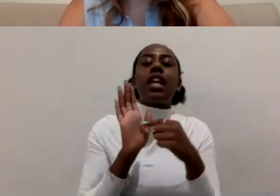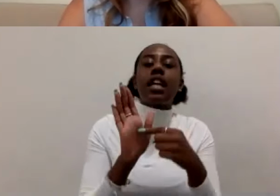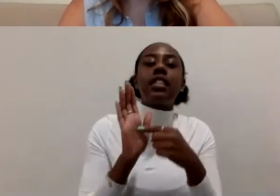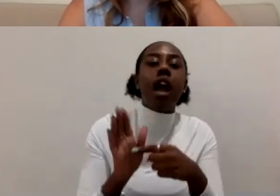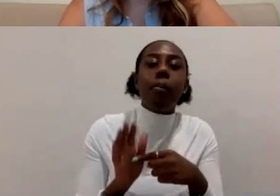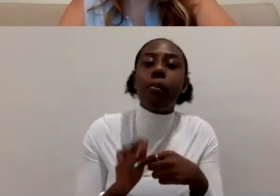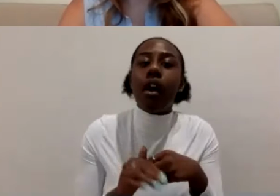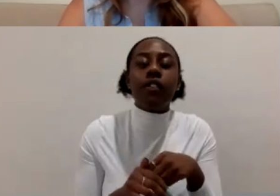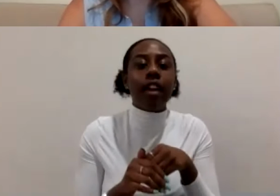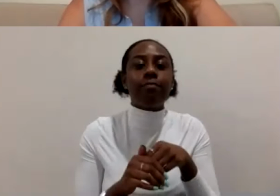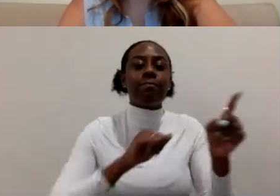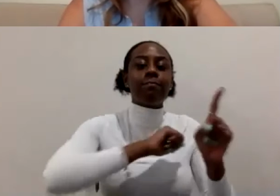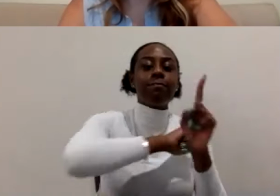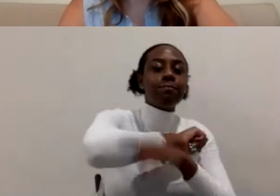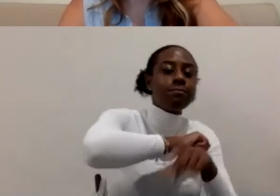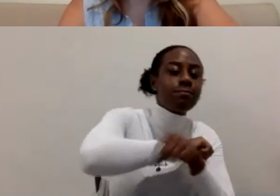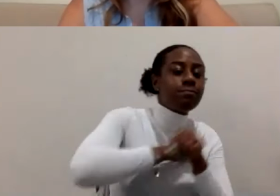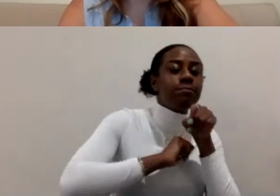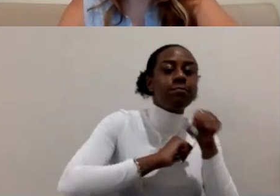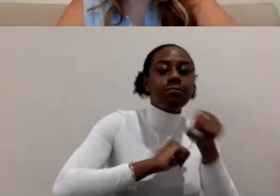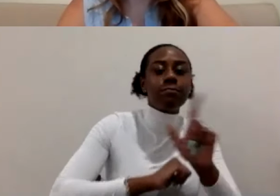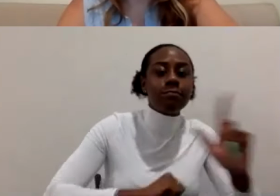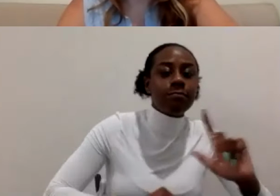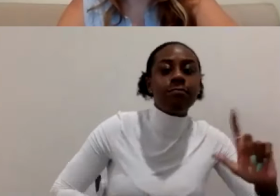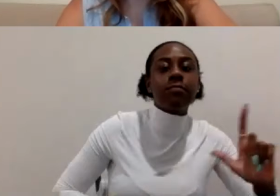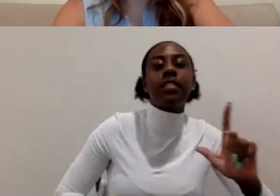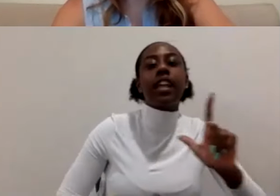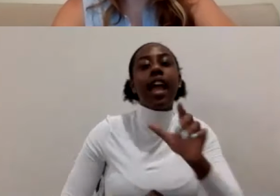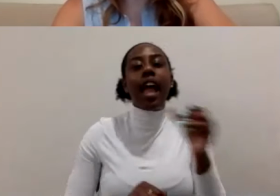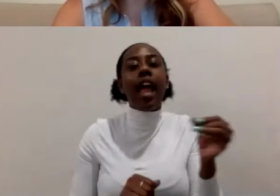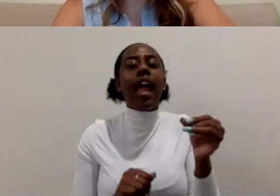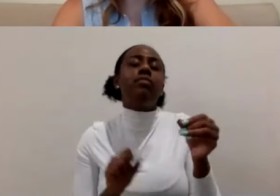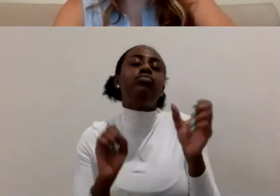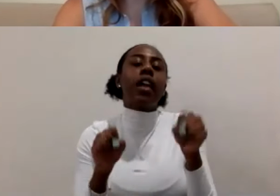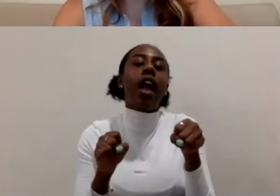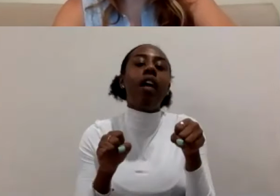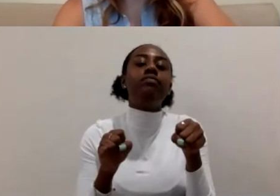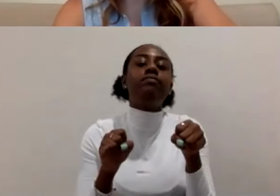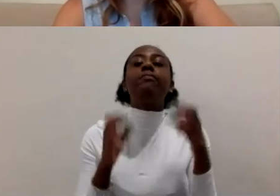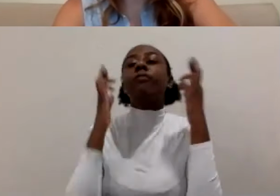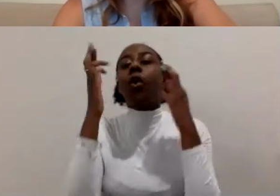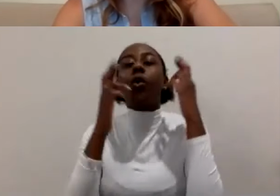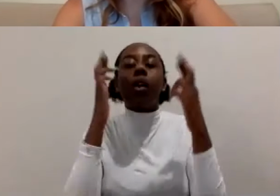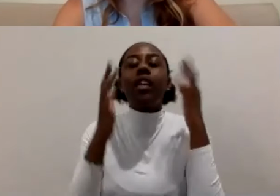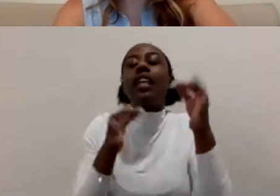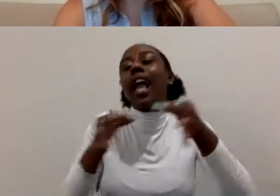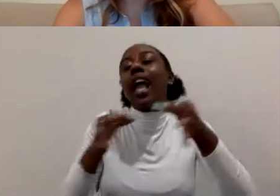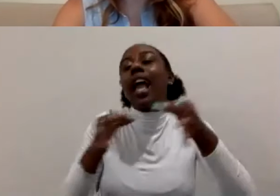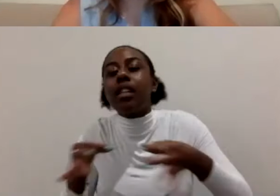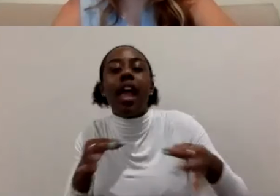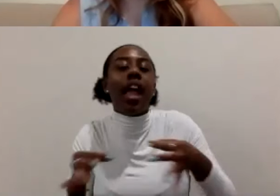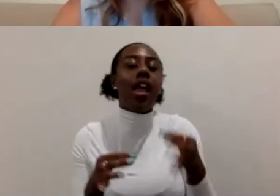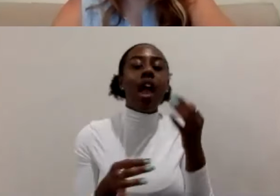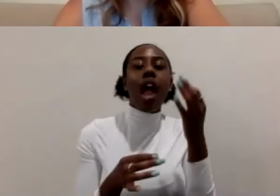to target them, and justifying criminalization for national security, how that always happens in relationship to